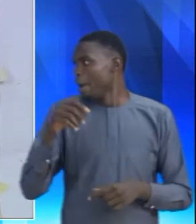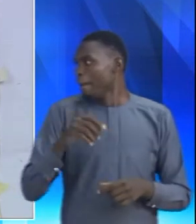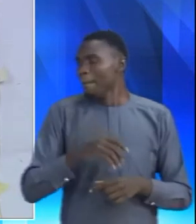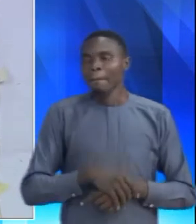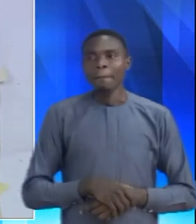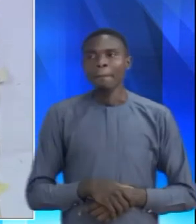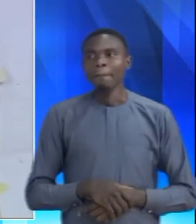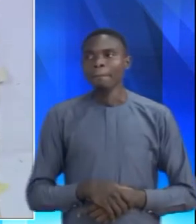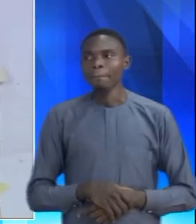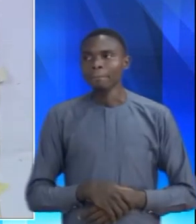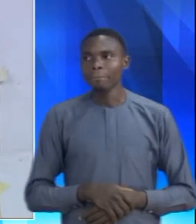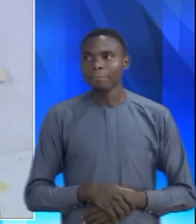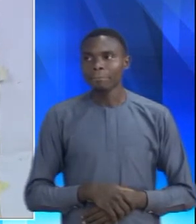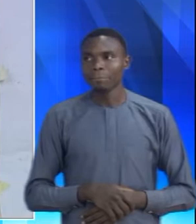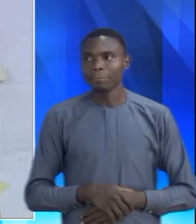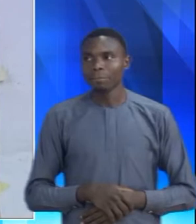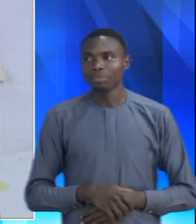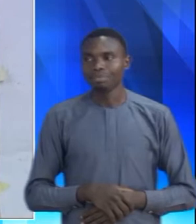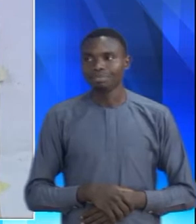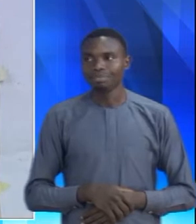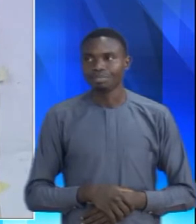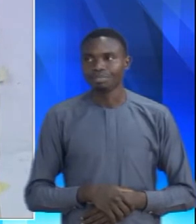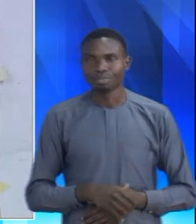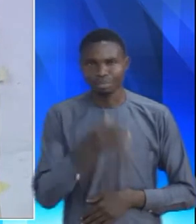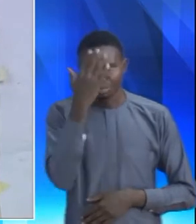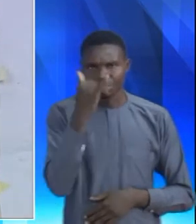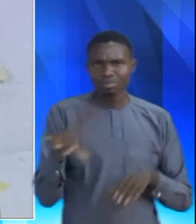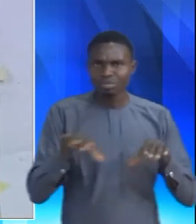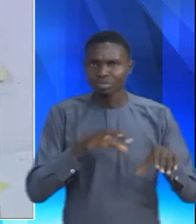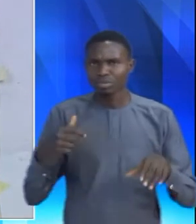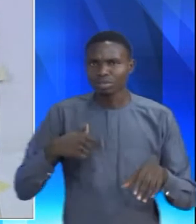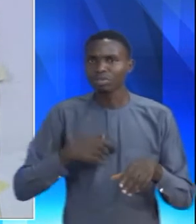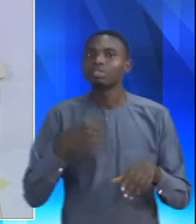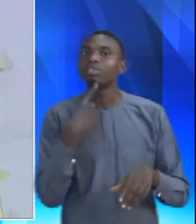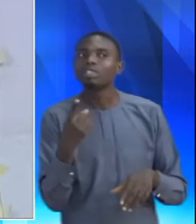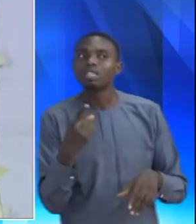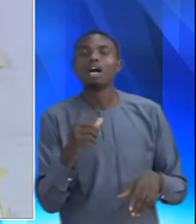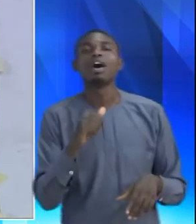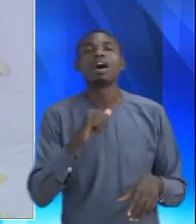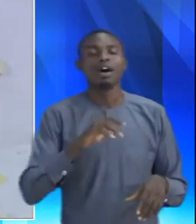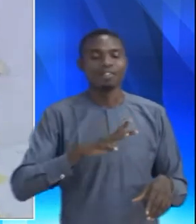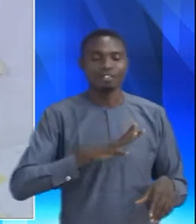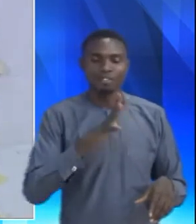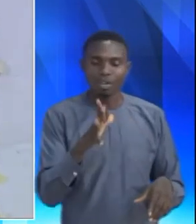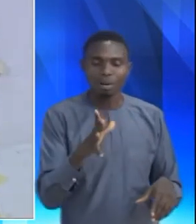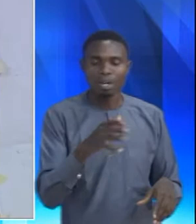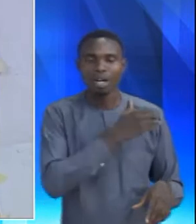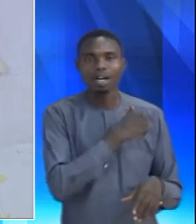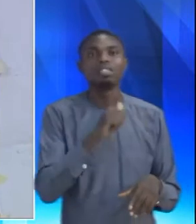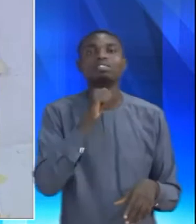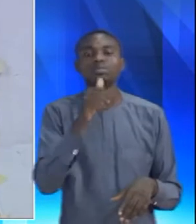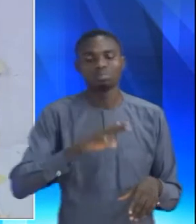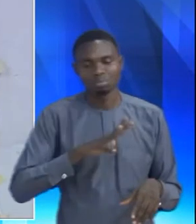that why are we saying this one is formal and this one is informal? What is the difference? I have said earlier that